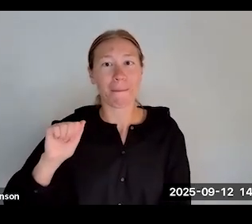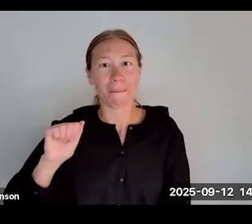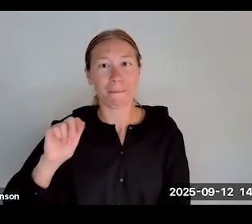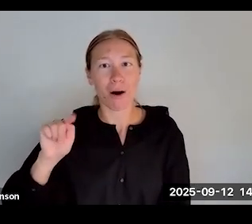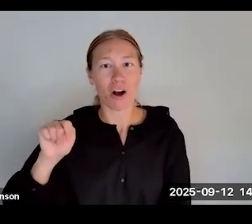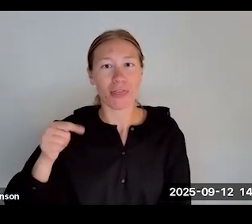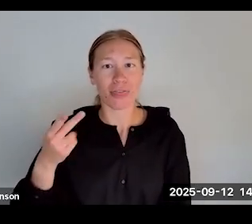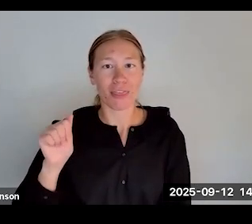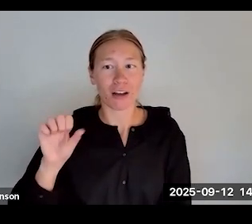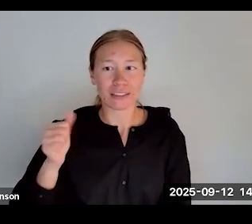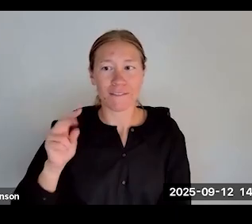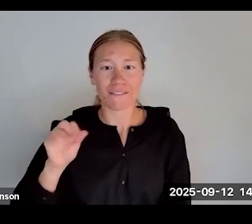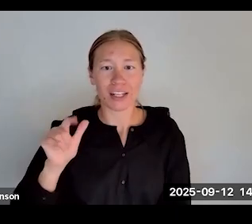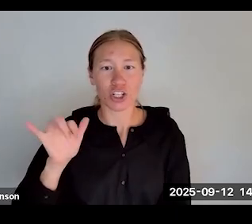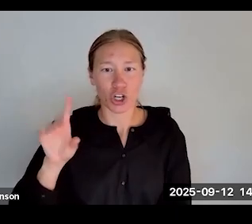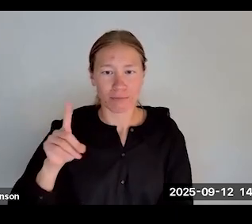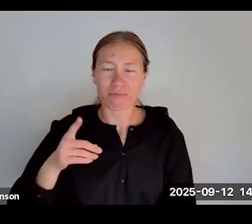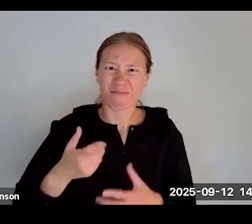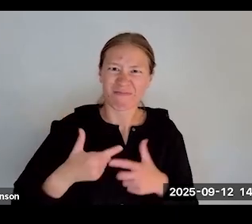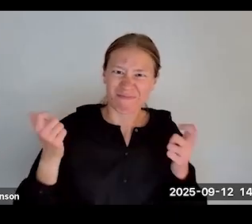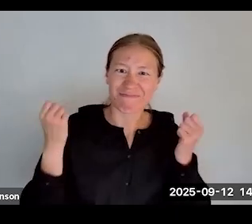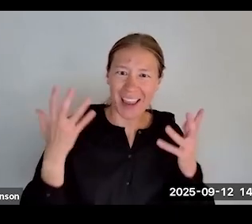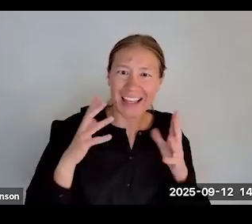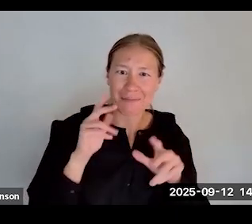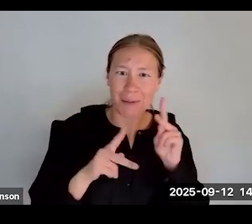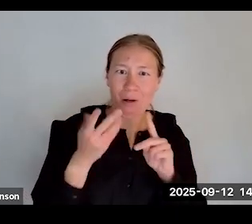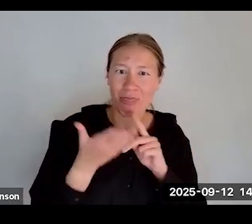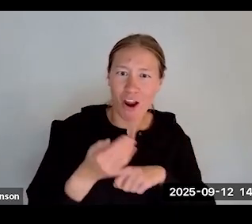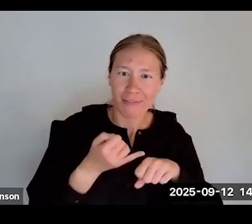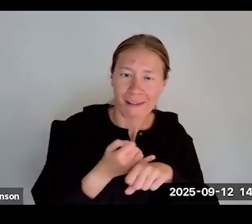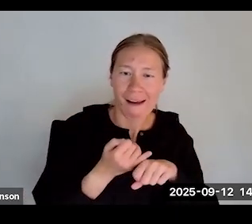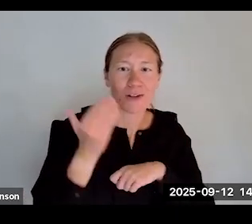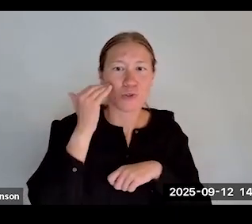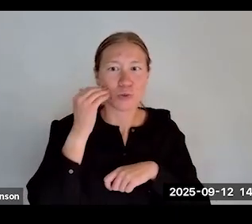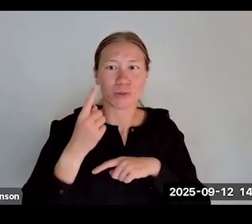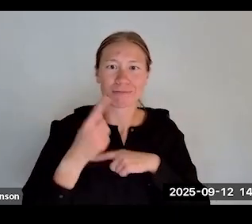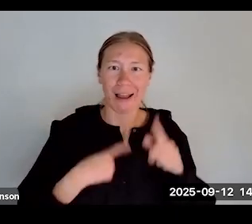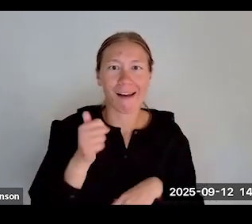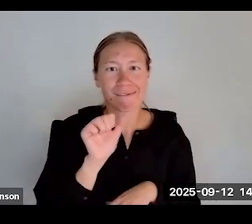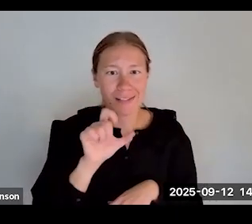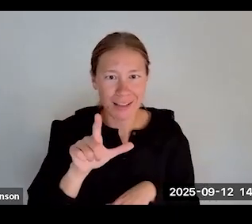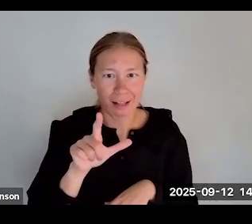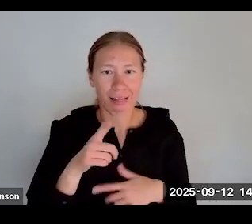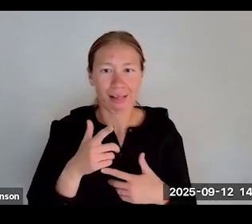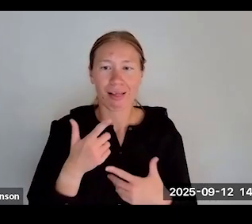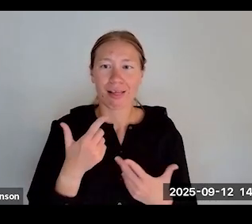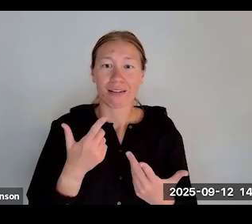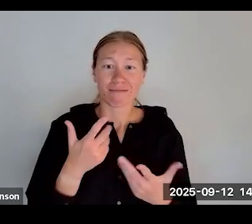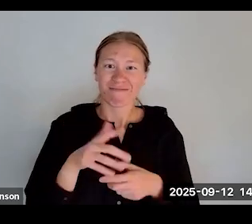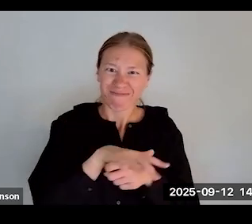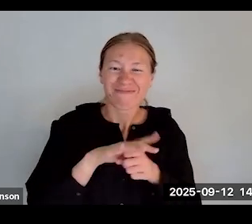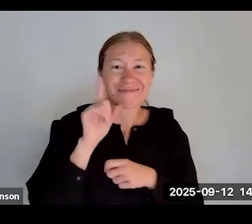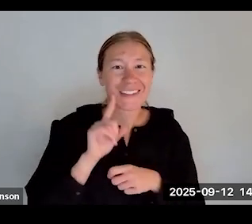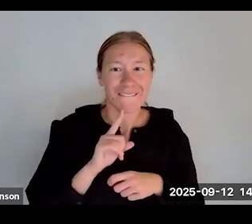led to a unique community where almost everyone knew sign language. The story follows Mary Lambert, a young deaf